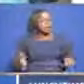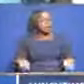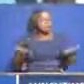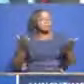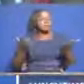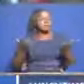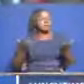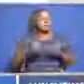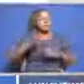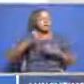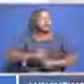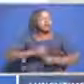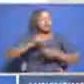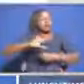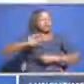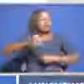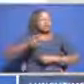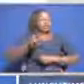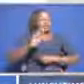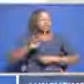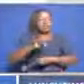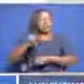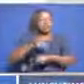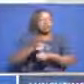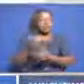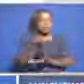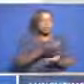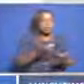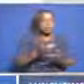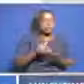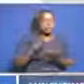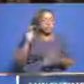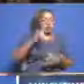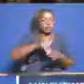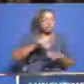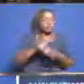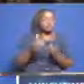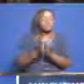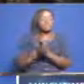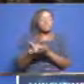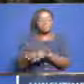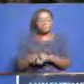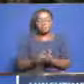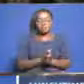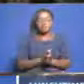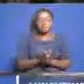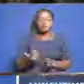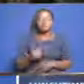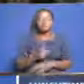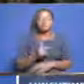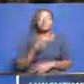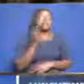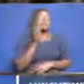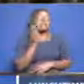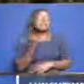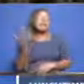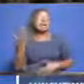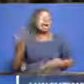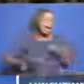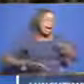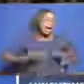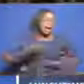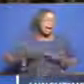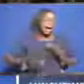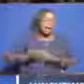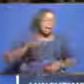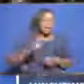a 24-hour economy and attract more investors. Mama sisi kama sisi wa mama jingomada ana bana tunafurahia sana kwa sababu tukibata